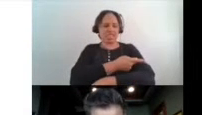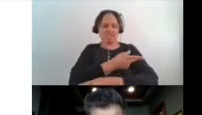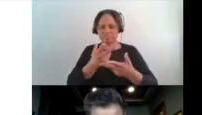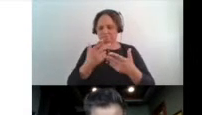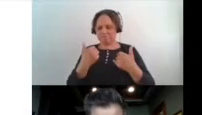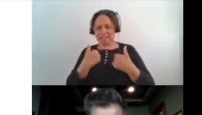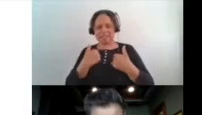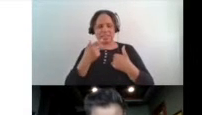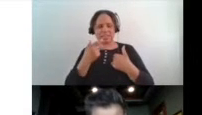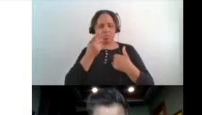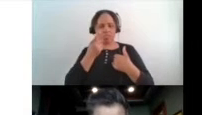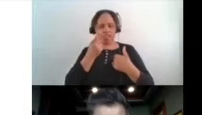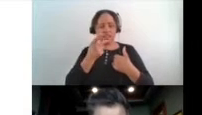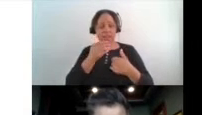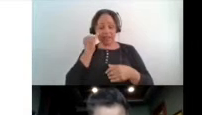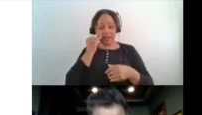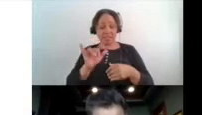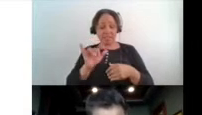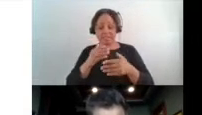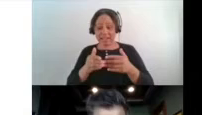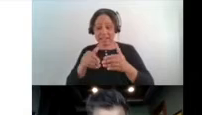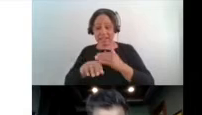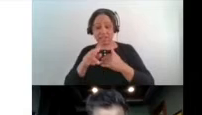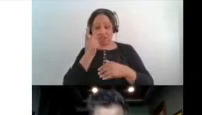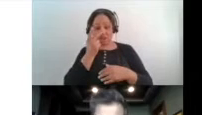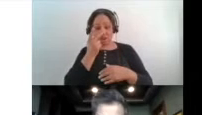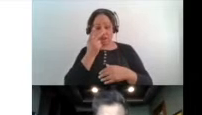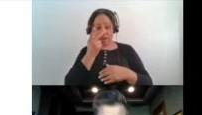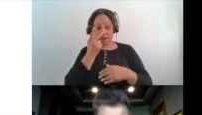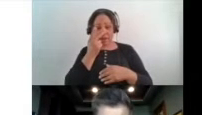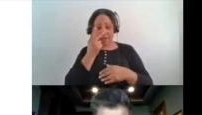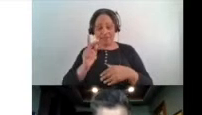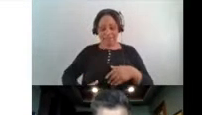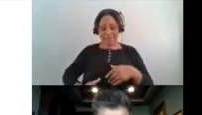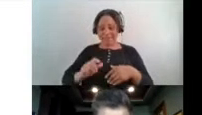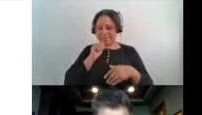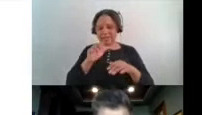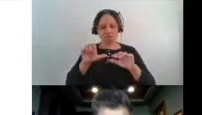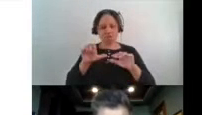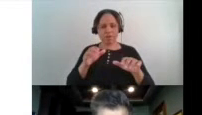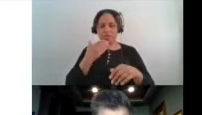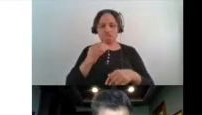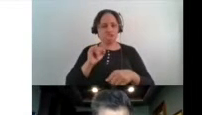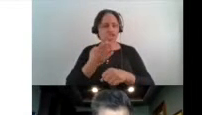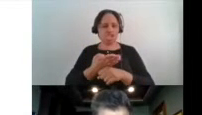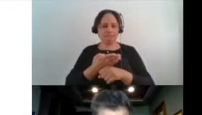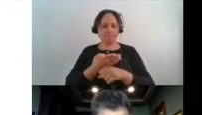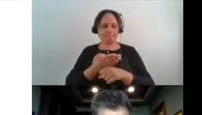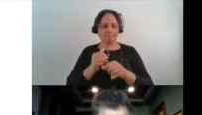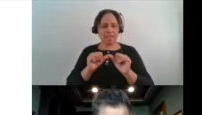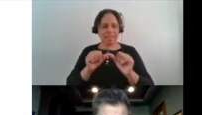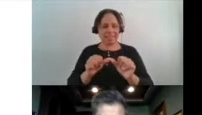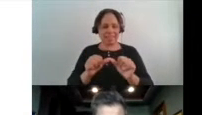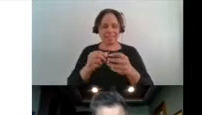those tiny holes. And if that's ending up into the urine compartment, the kidney's not doing a good job at maintaining the